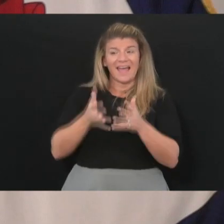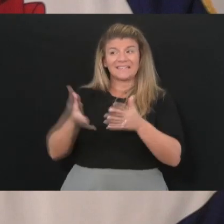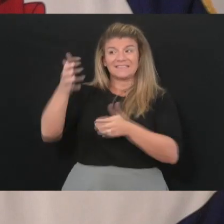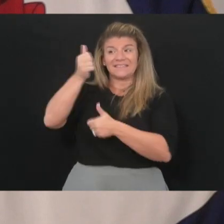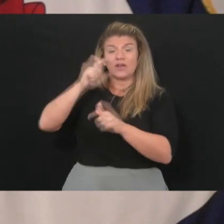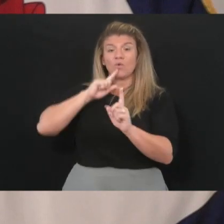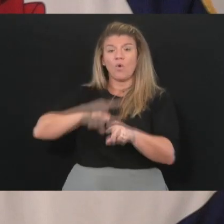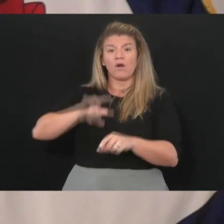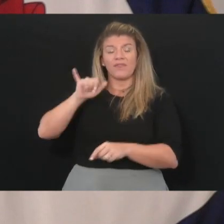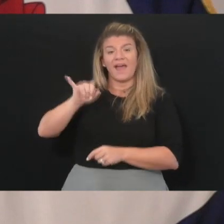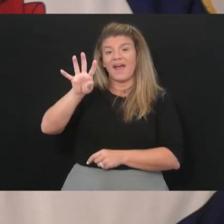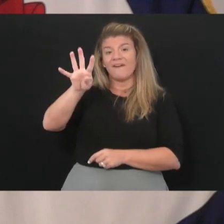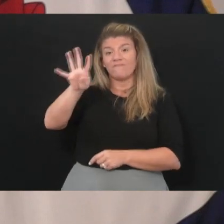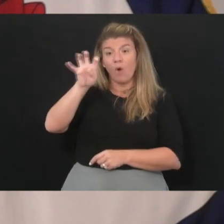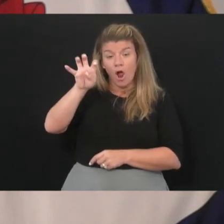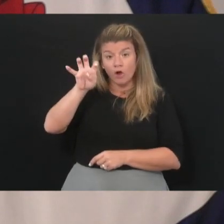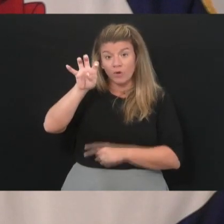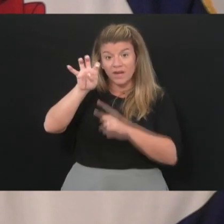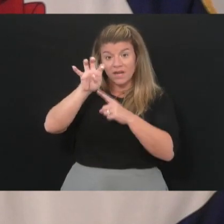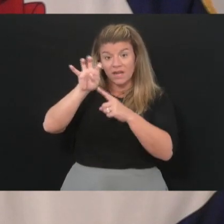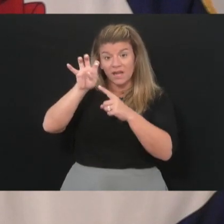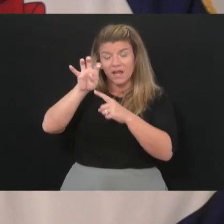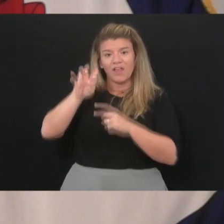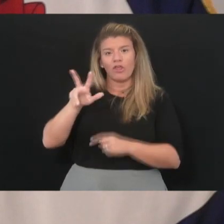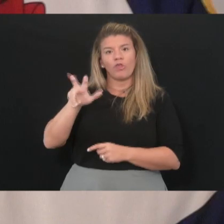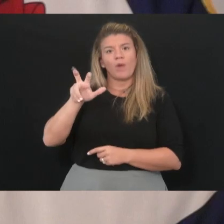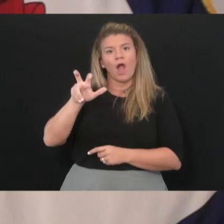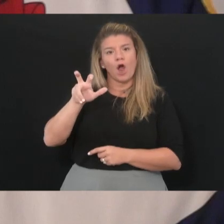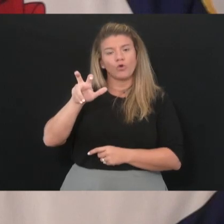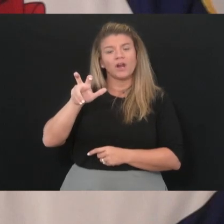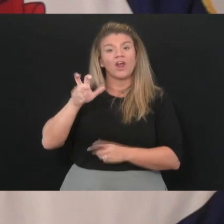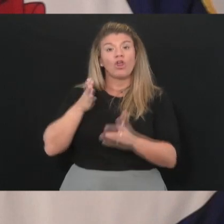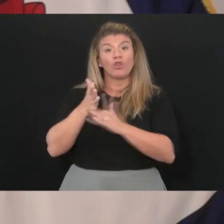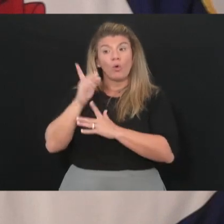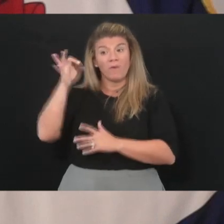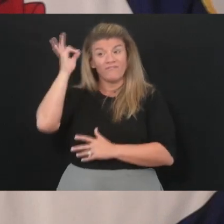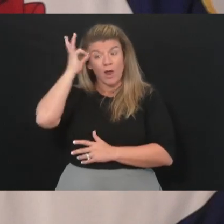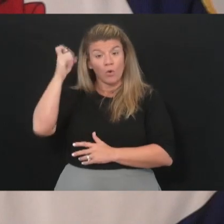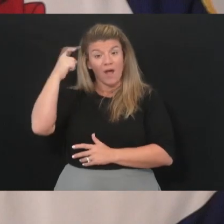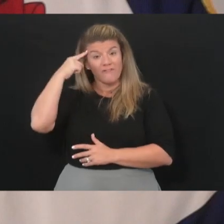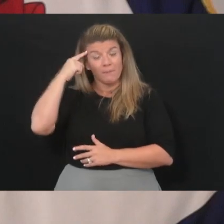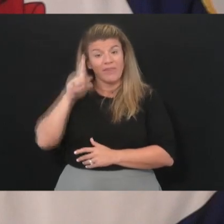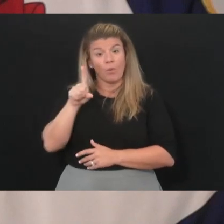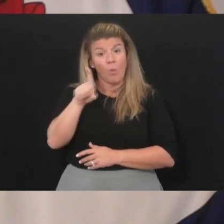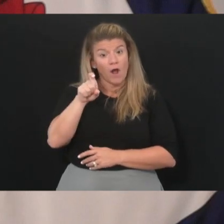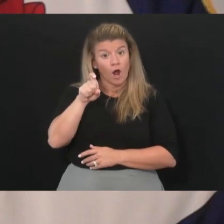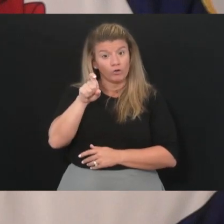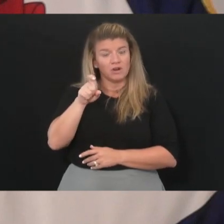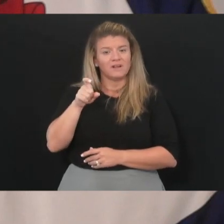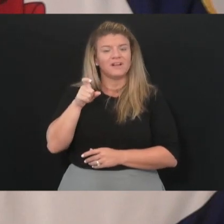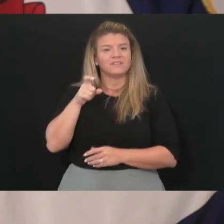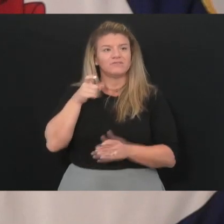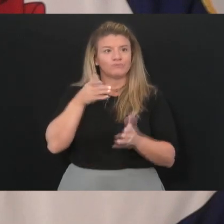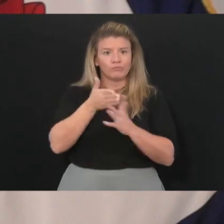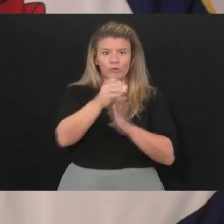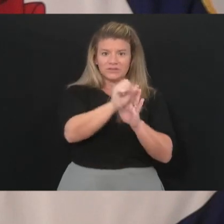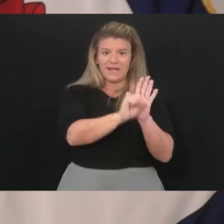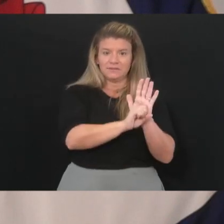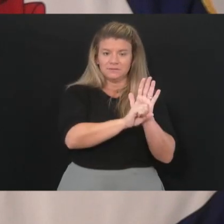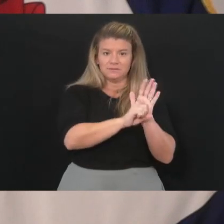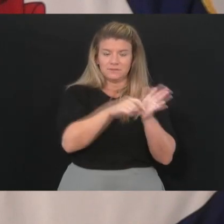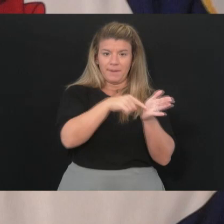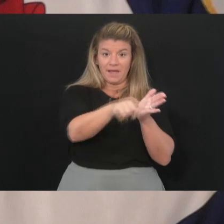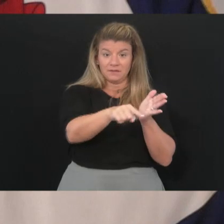400, 300 of it's going to be paid by the federal government, and 100 of it's going to be expected to be paid by the states. To be perfectly honest, from